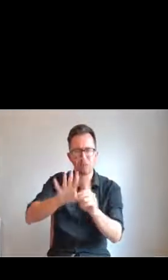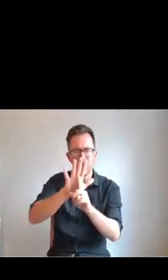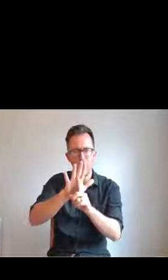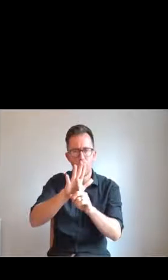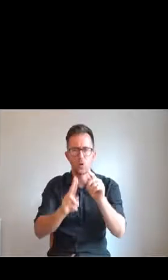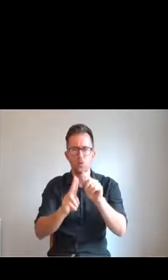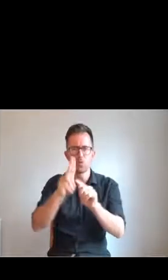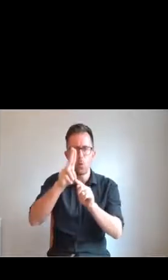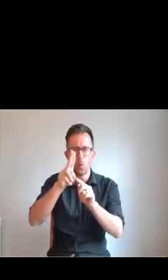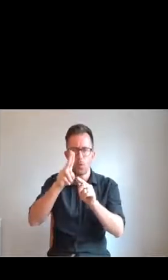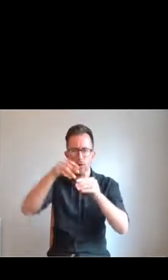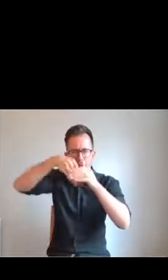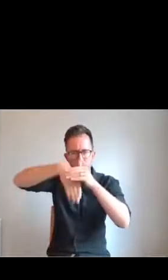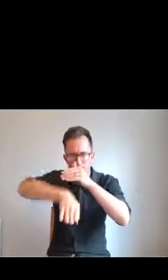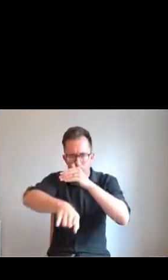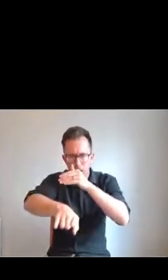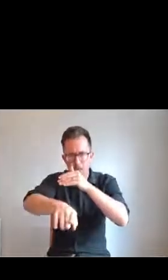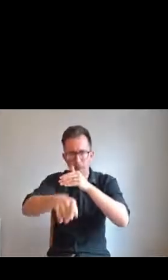entrance.